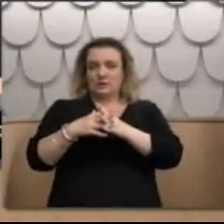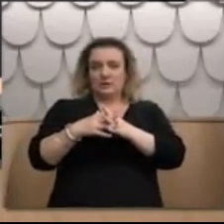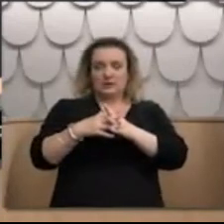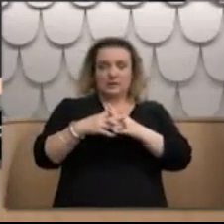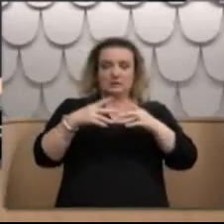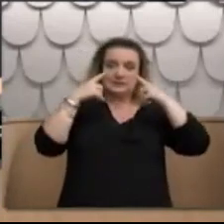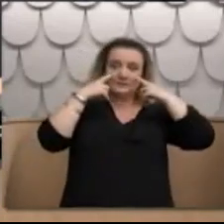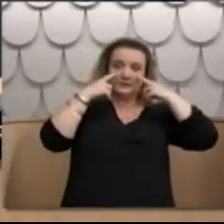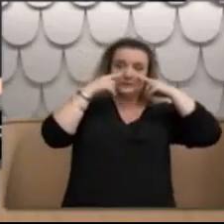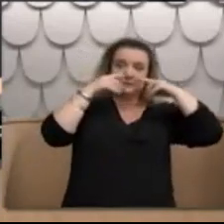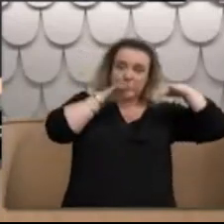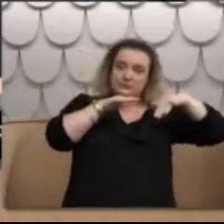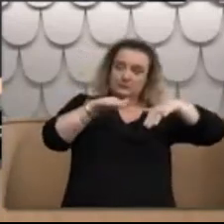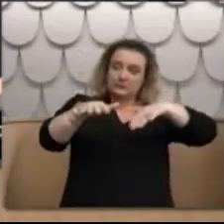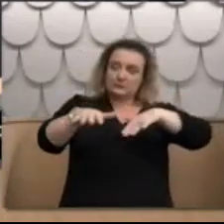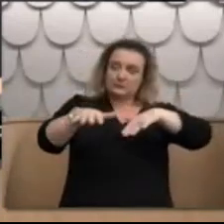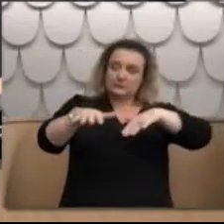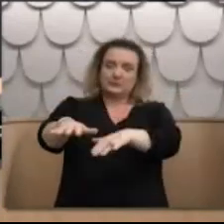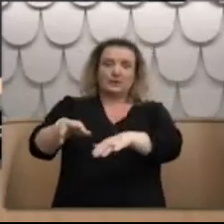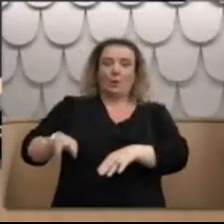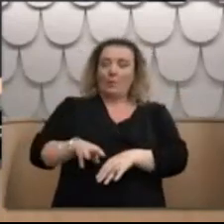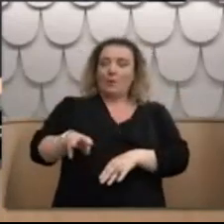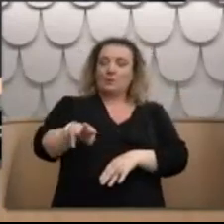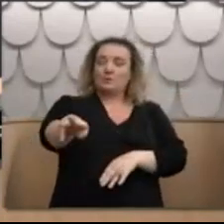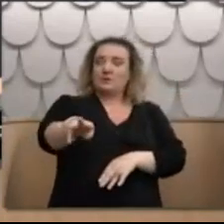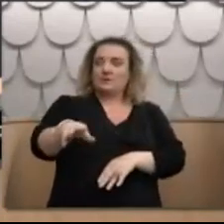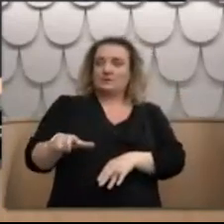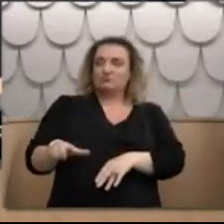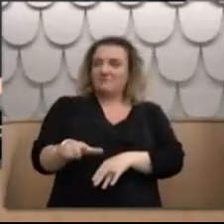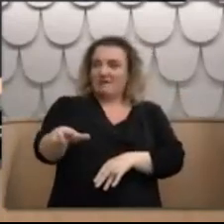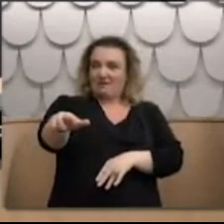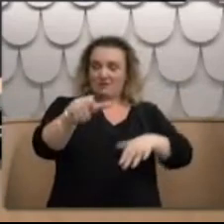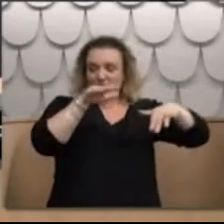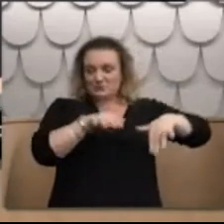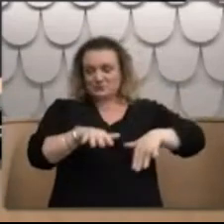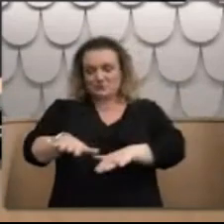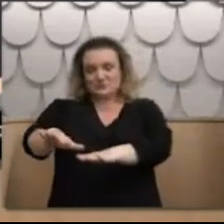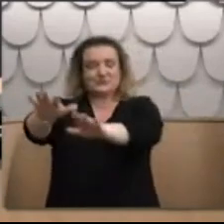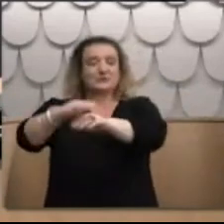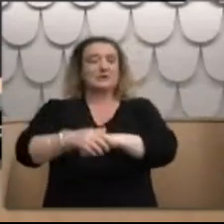that flow down the Hokanui River and past where you are today.